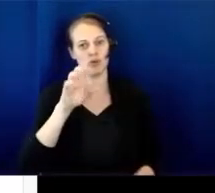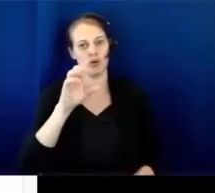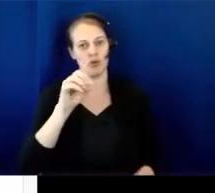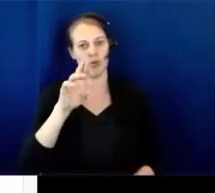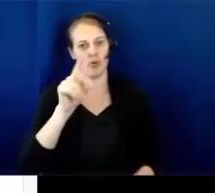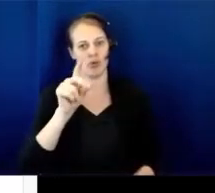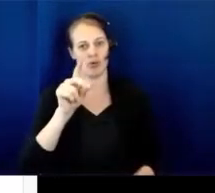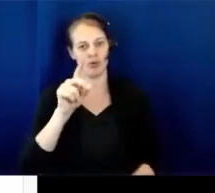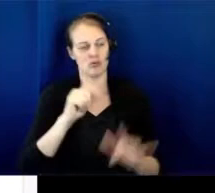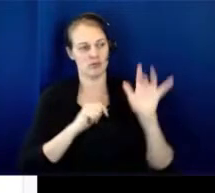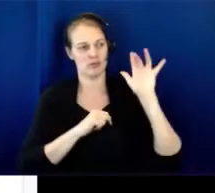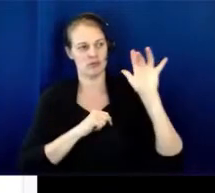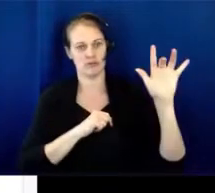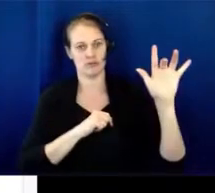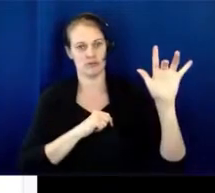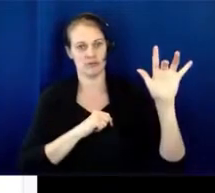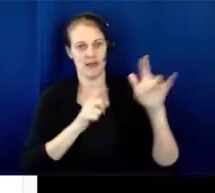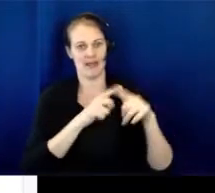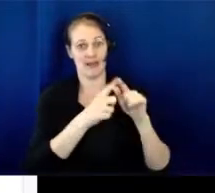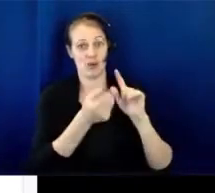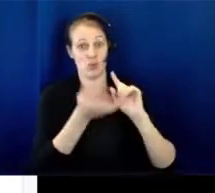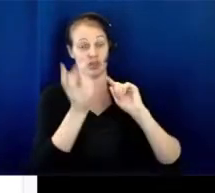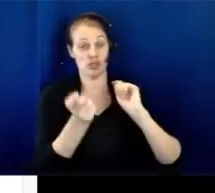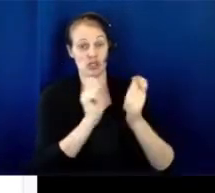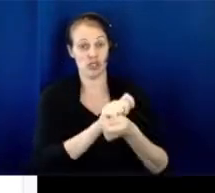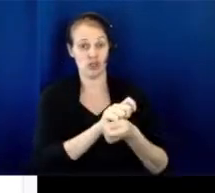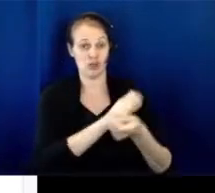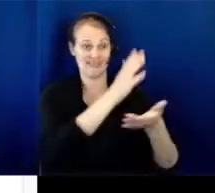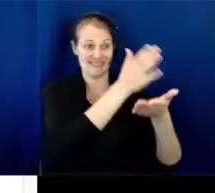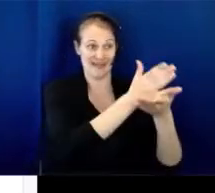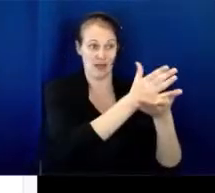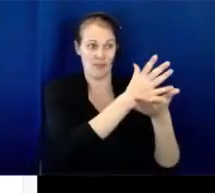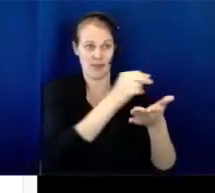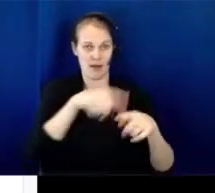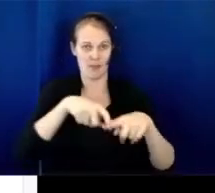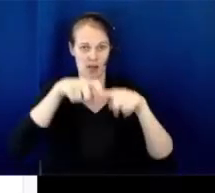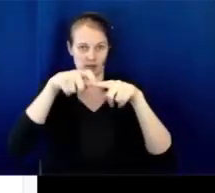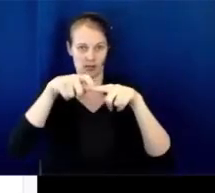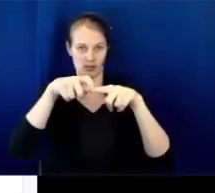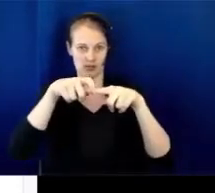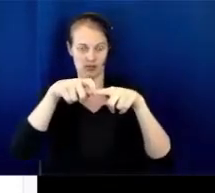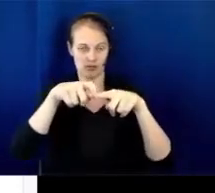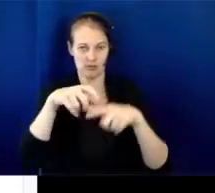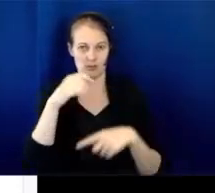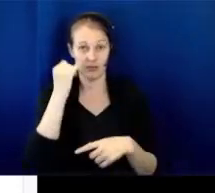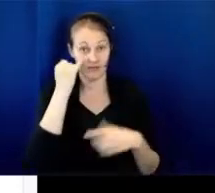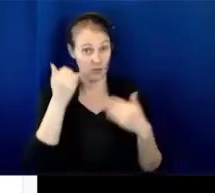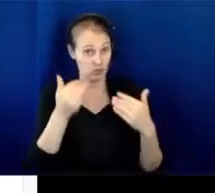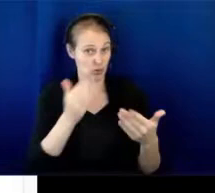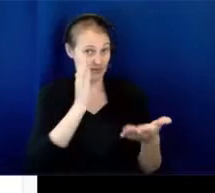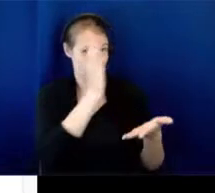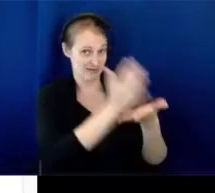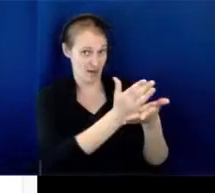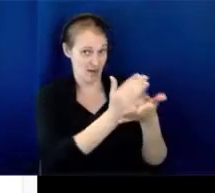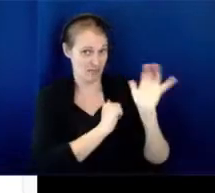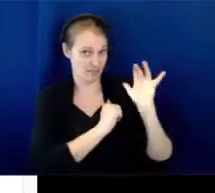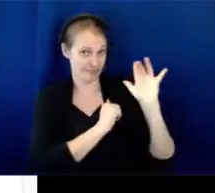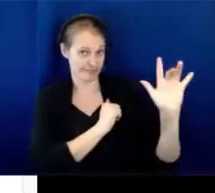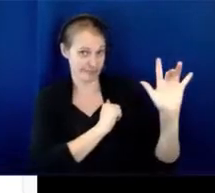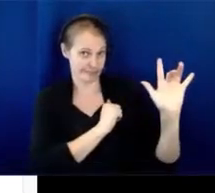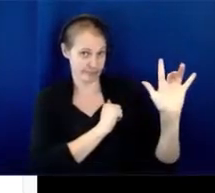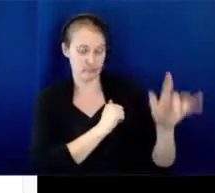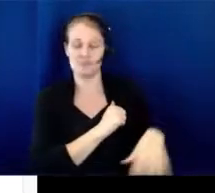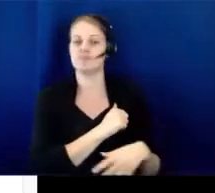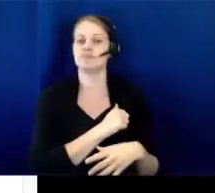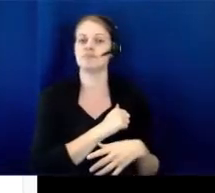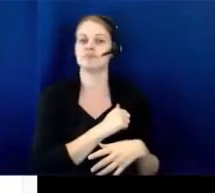then change to a stop and pause button. So if you ever want to stop, you can just click that. The one thing